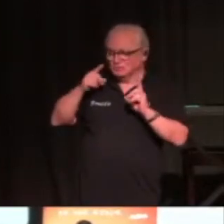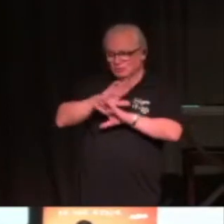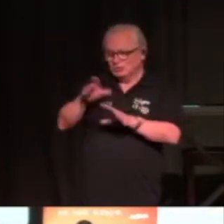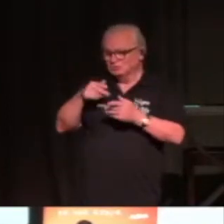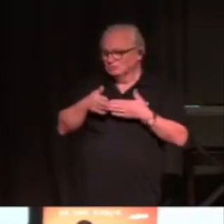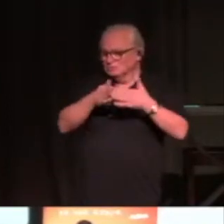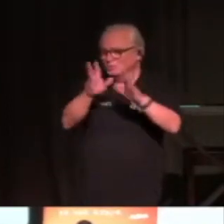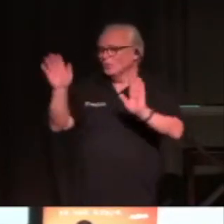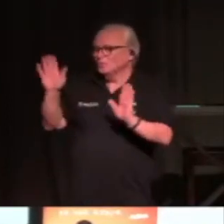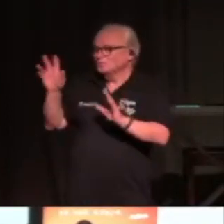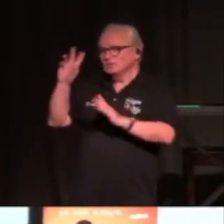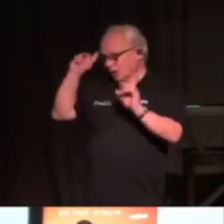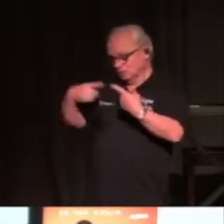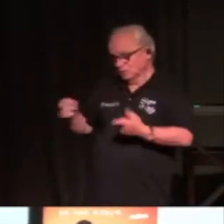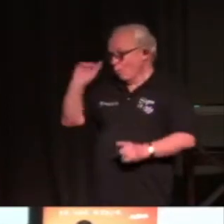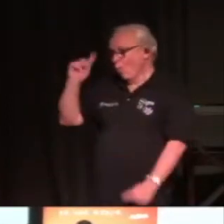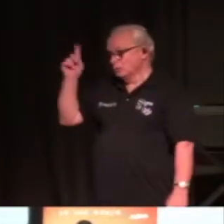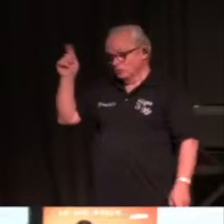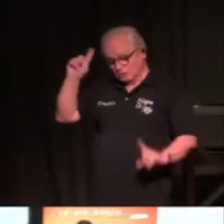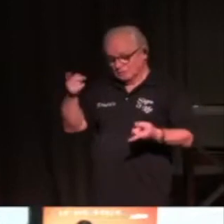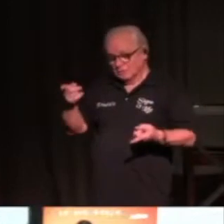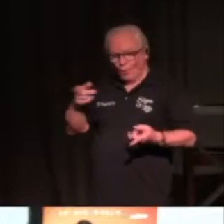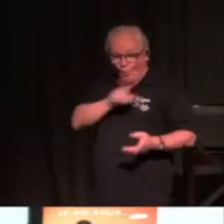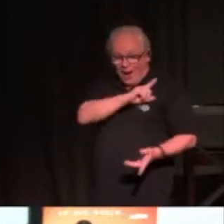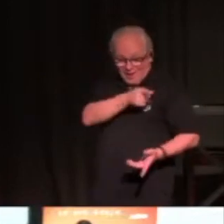The word said, don't go, Paul.